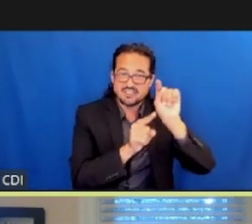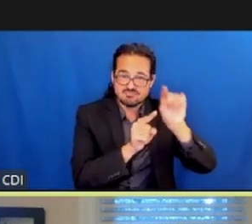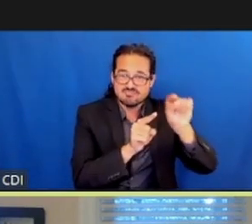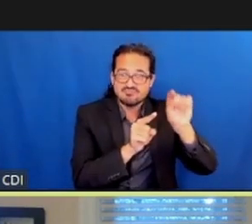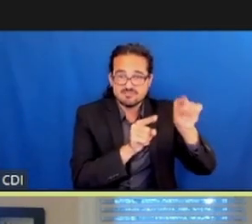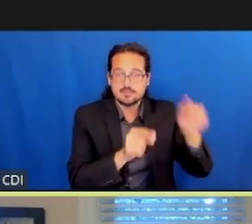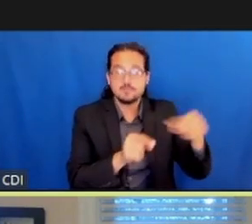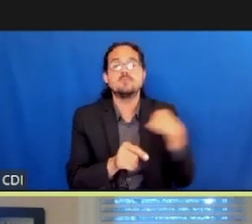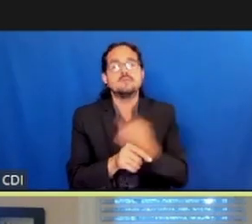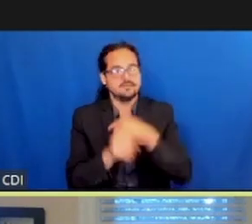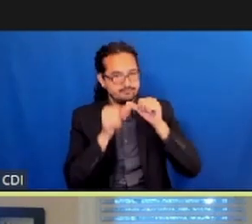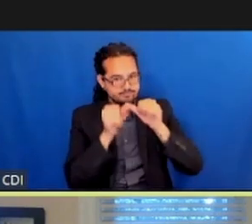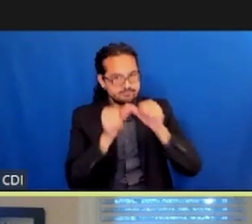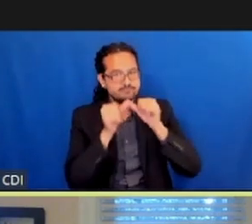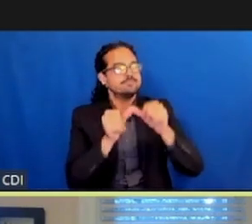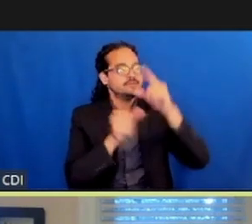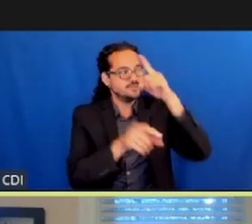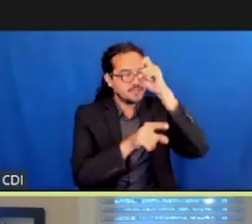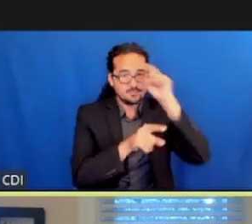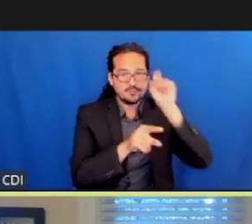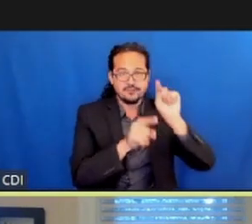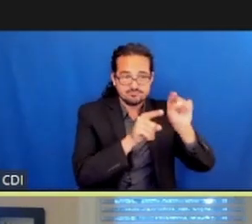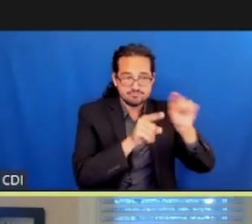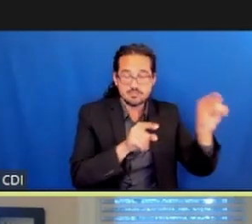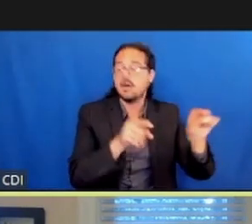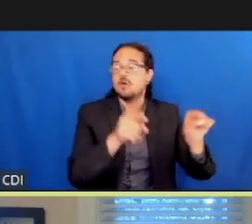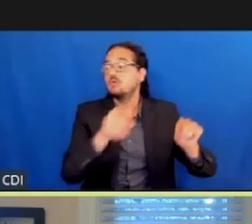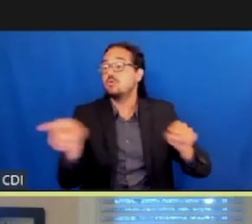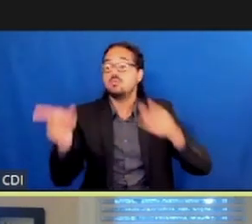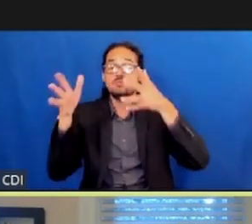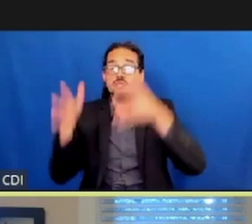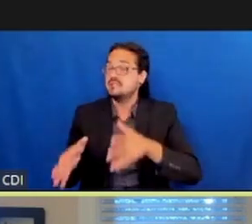many schools are still working over the summer to support education and support